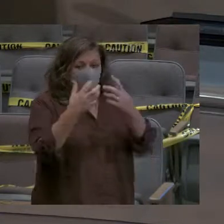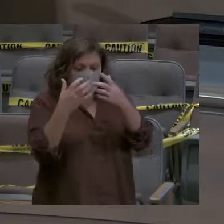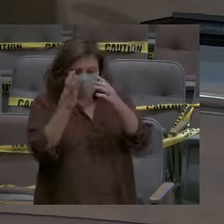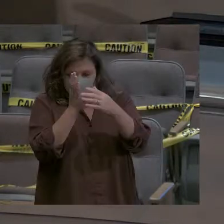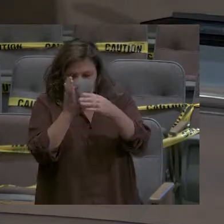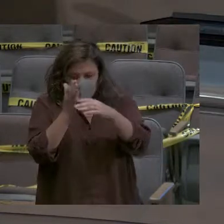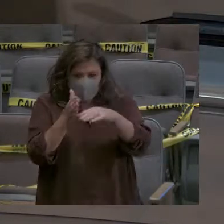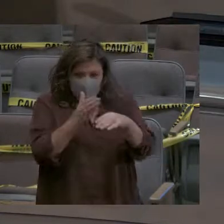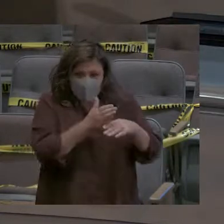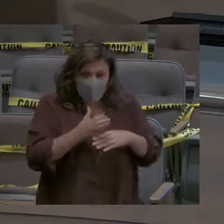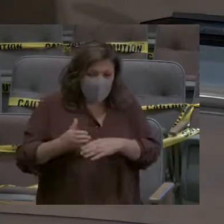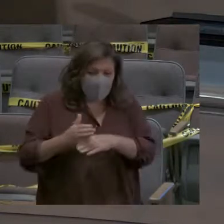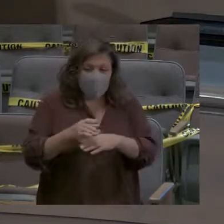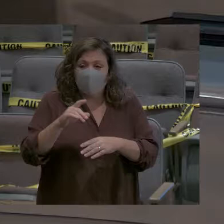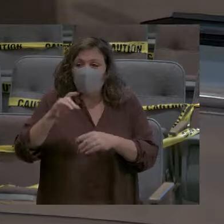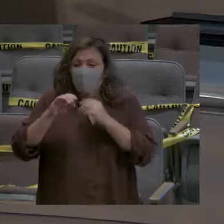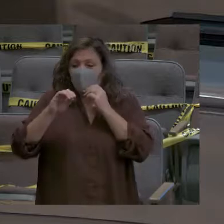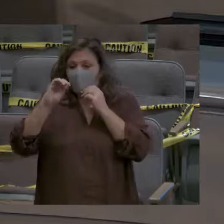per area, per